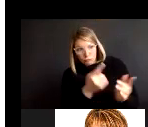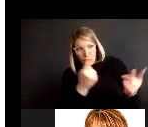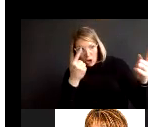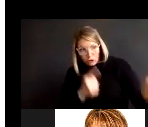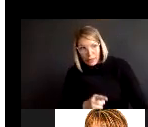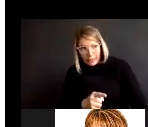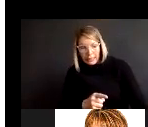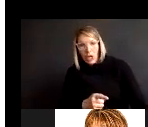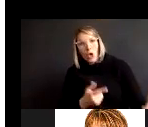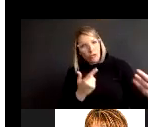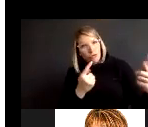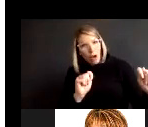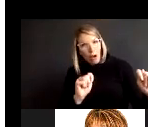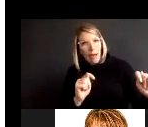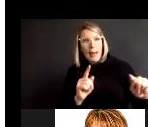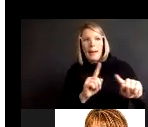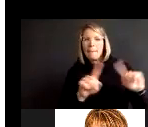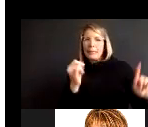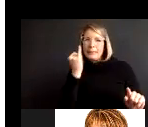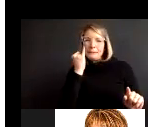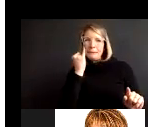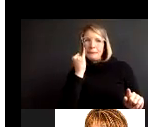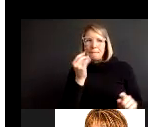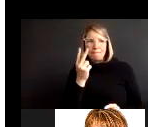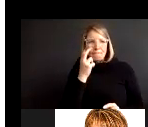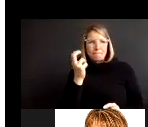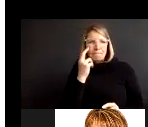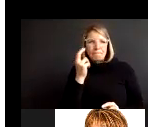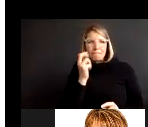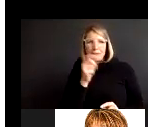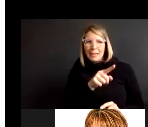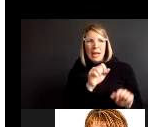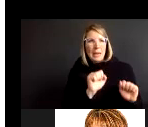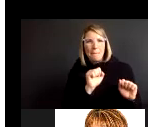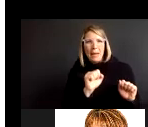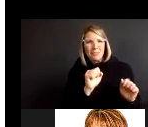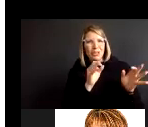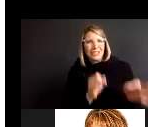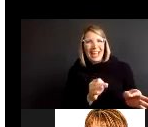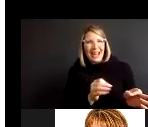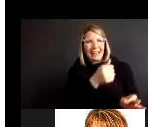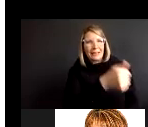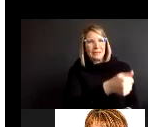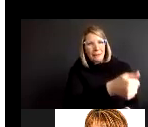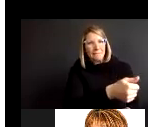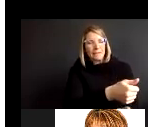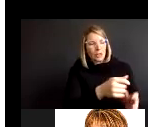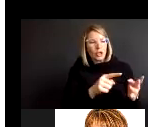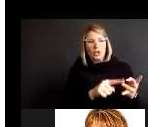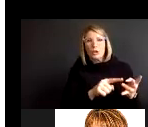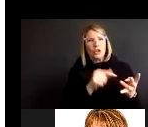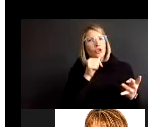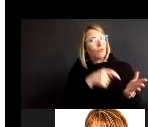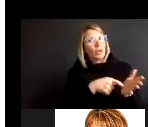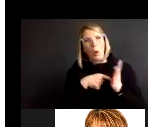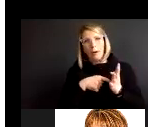But especially if capacity is in question, the adult may not be able to provide informed consent. Right? So